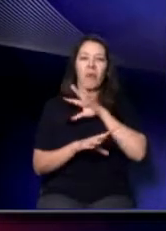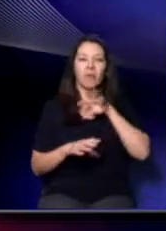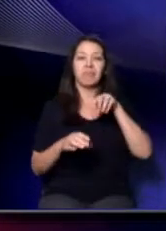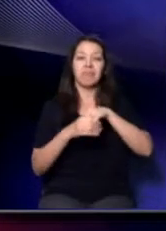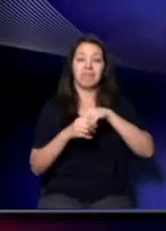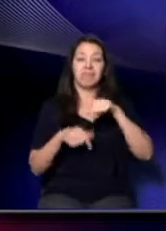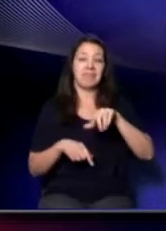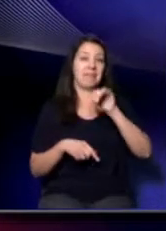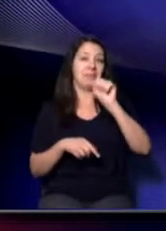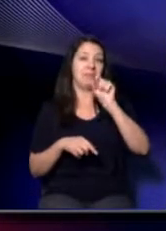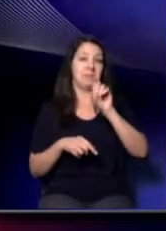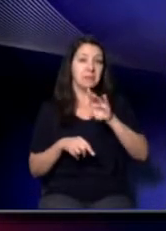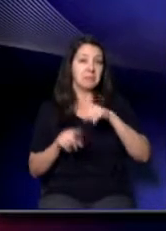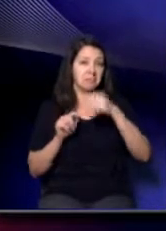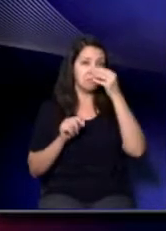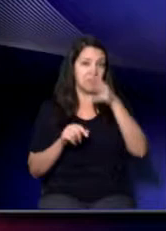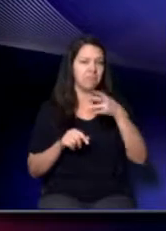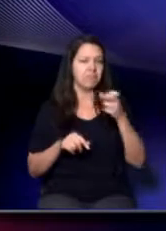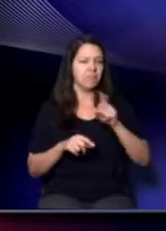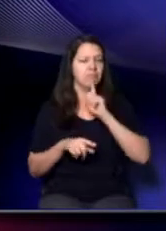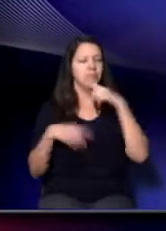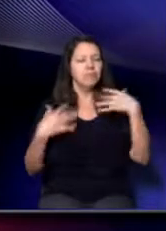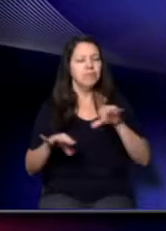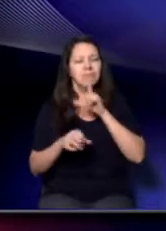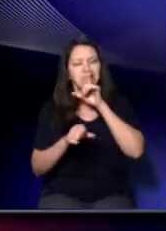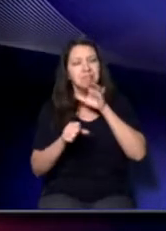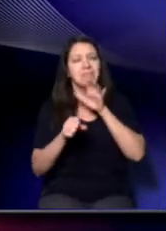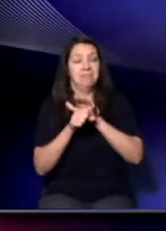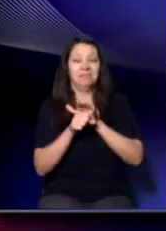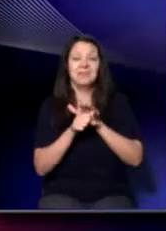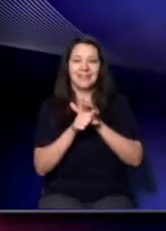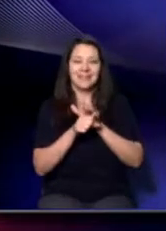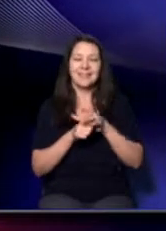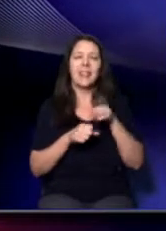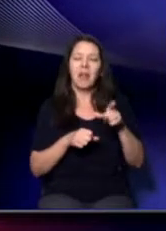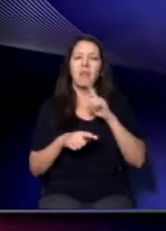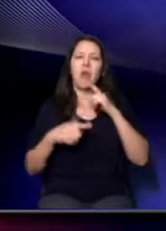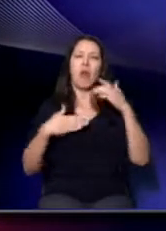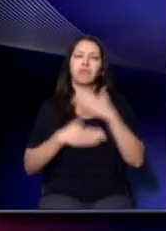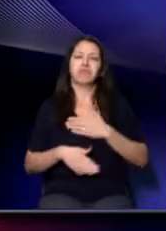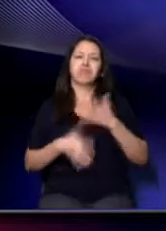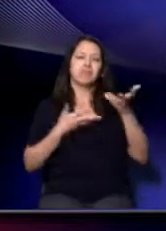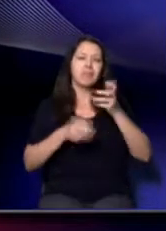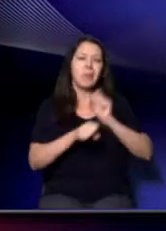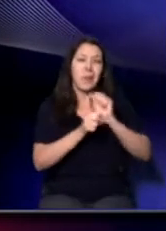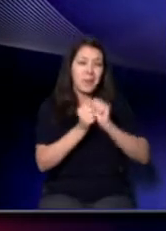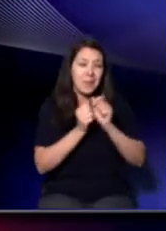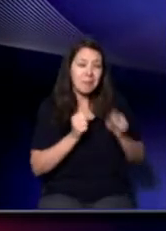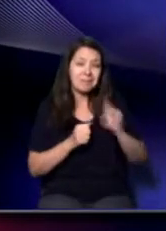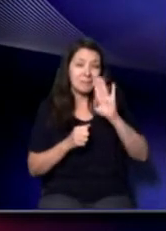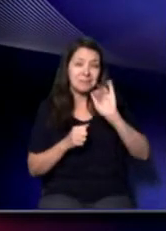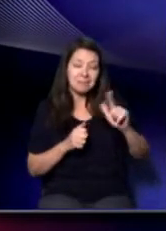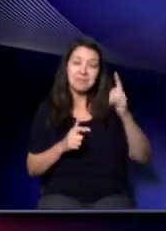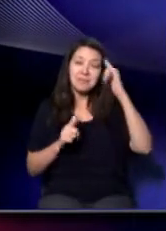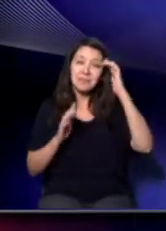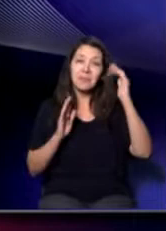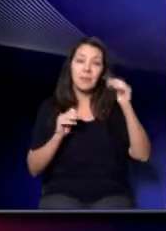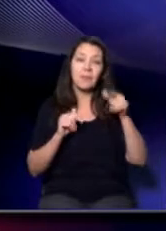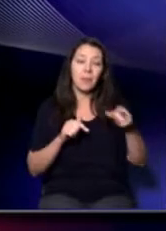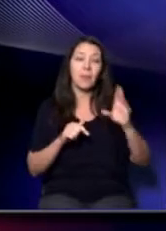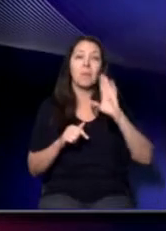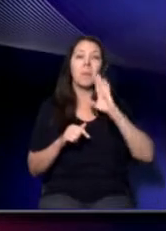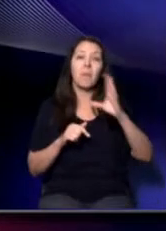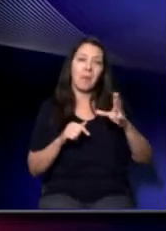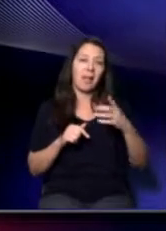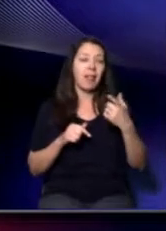ASDB, but he's been truly committed. It's been a joy to work with you, Bill, and hopefully you'll be willing to say